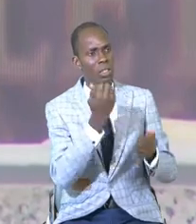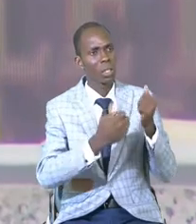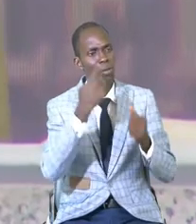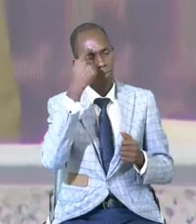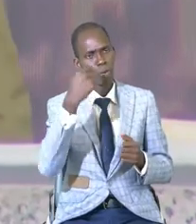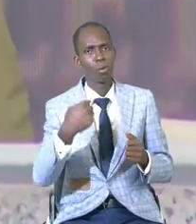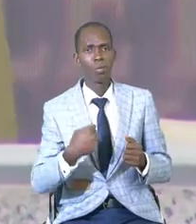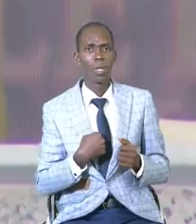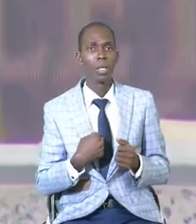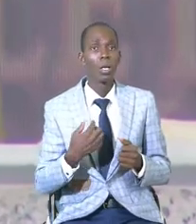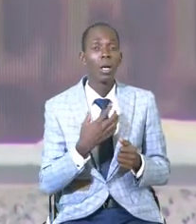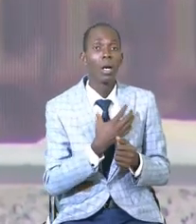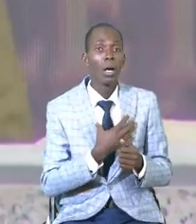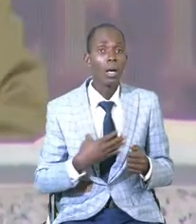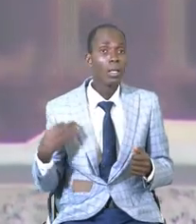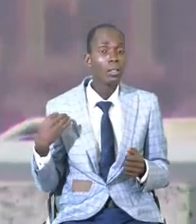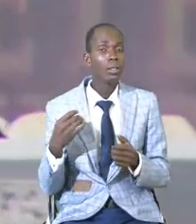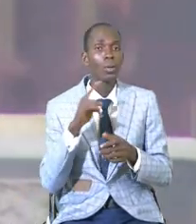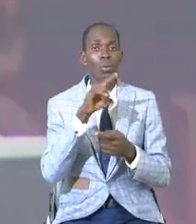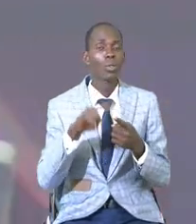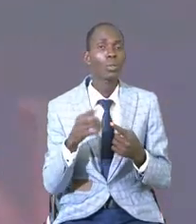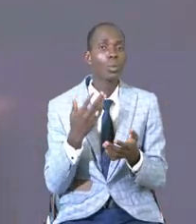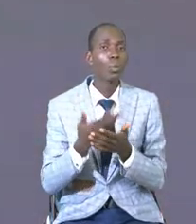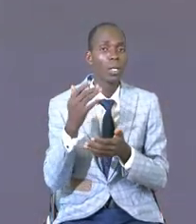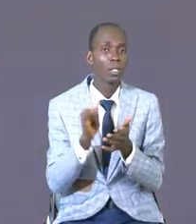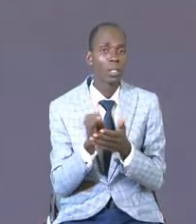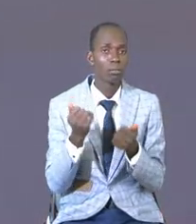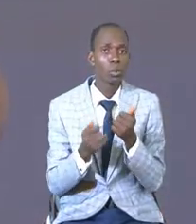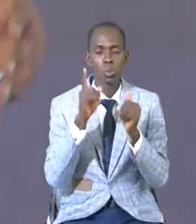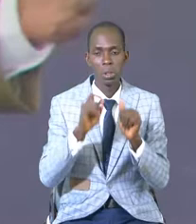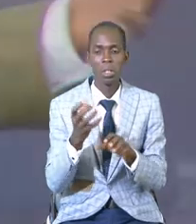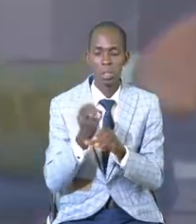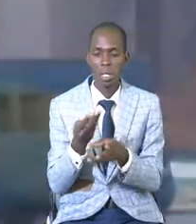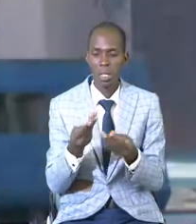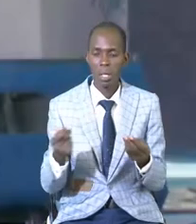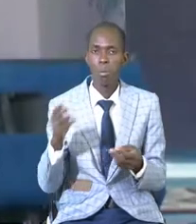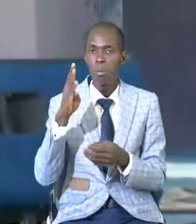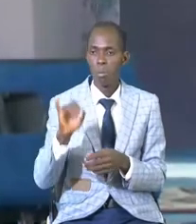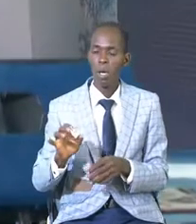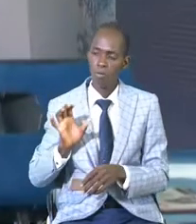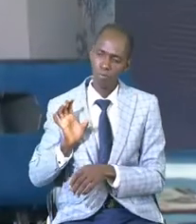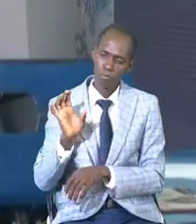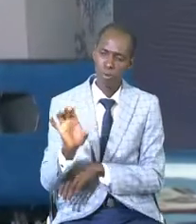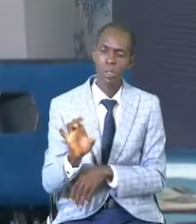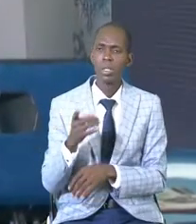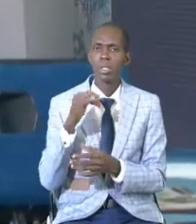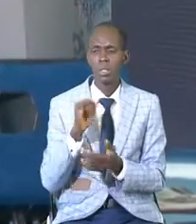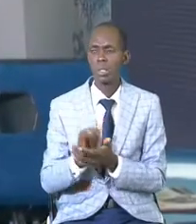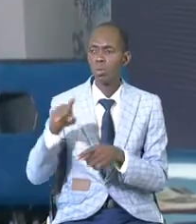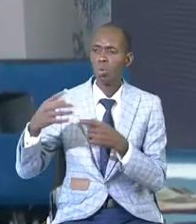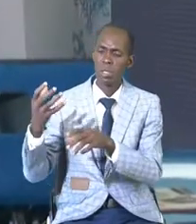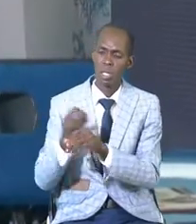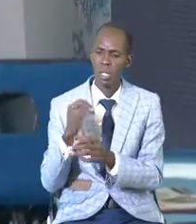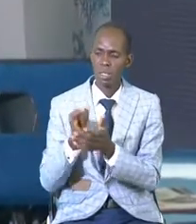get to that place where they buy the car. You can get land by proxy, go and get the land for me, and without ever